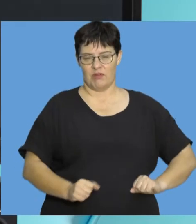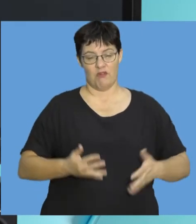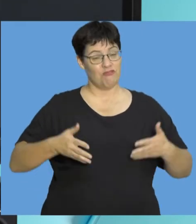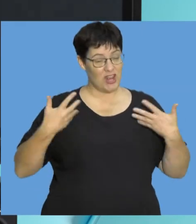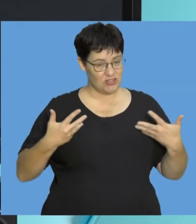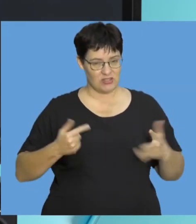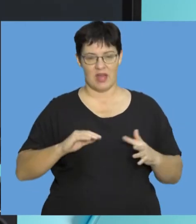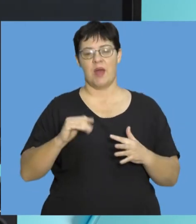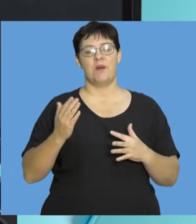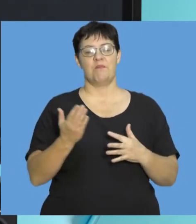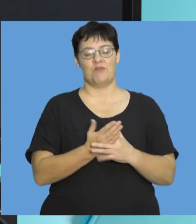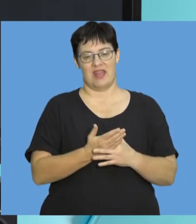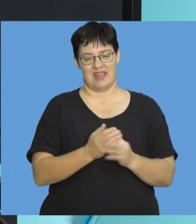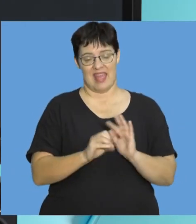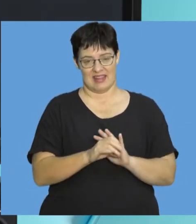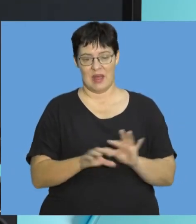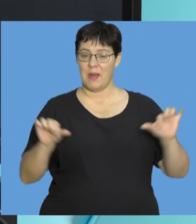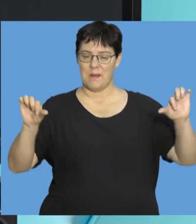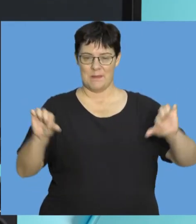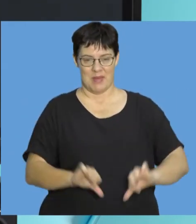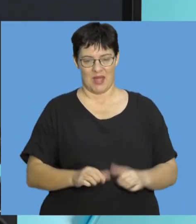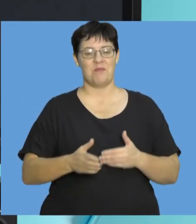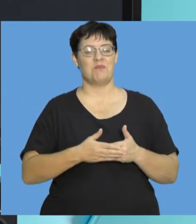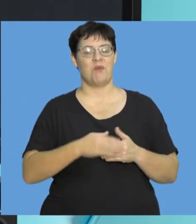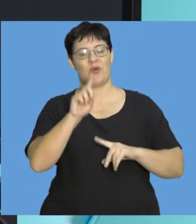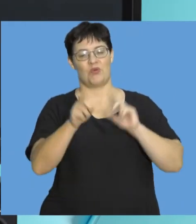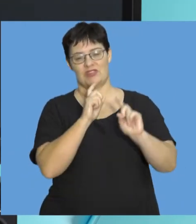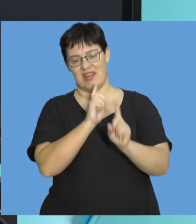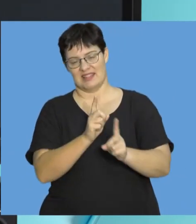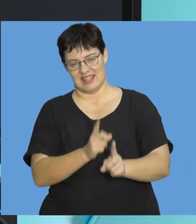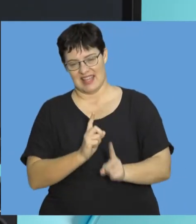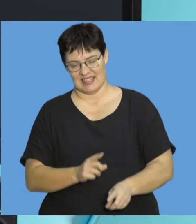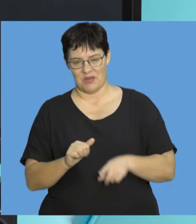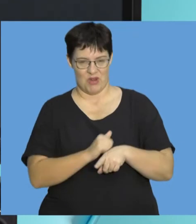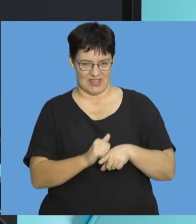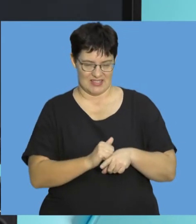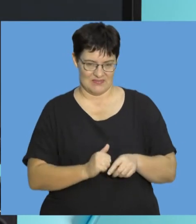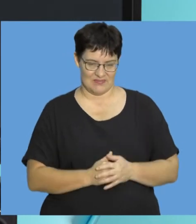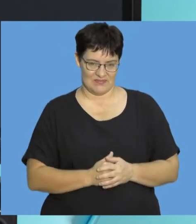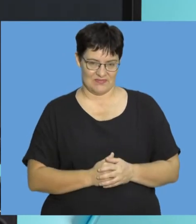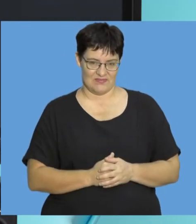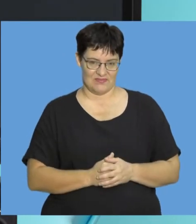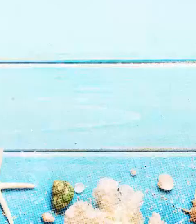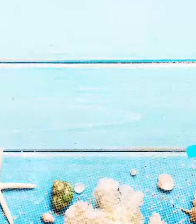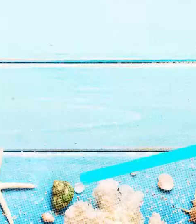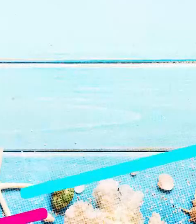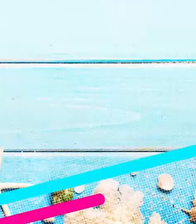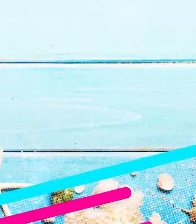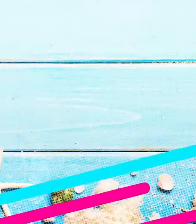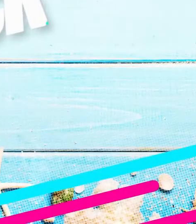just refresh a bit and take a quick break, and I'll be back with some questions for us to practice what we just spoke about.